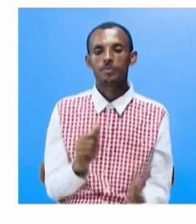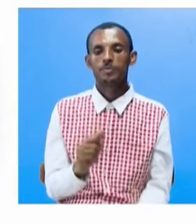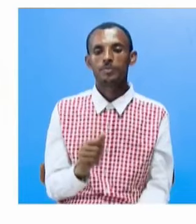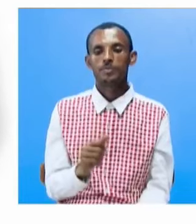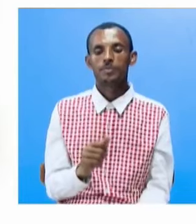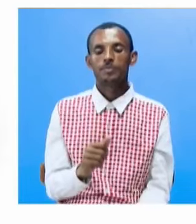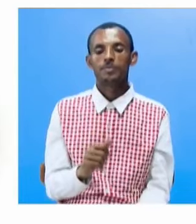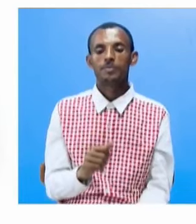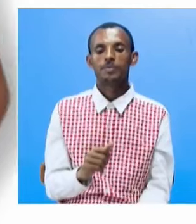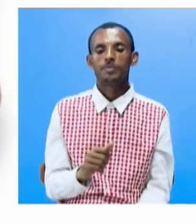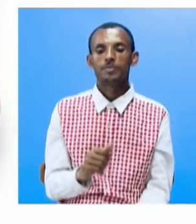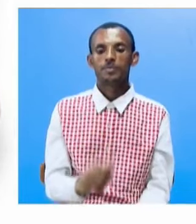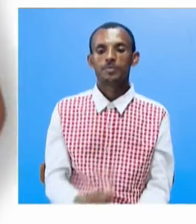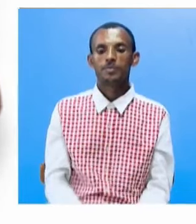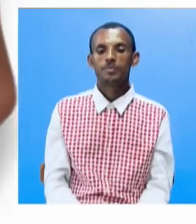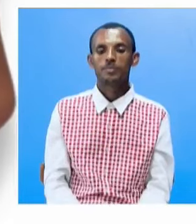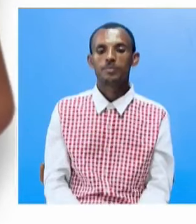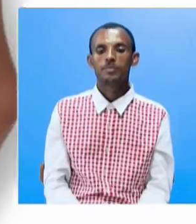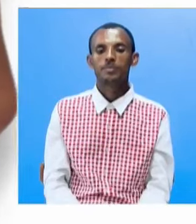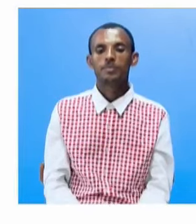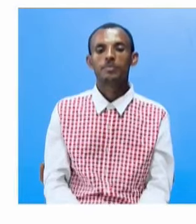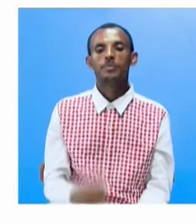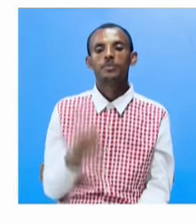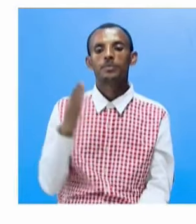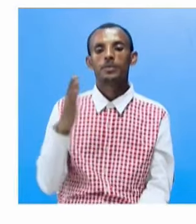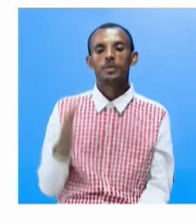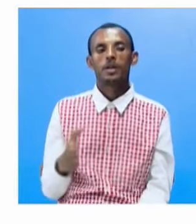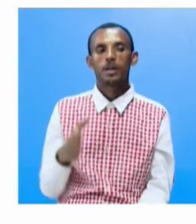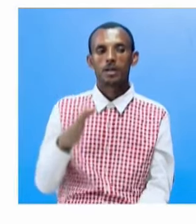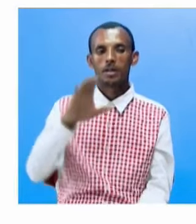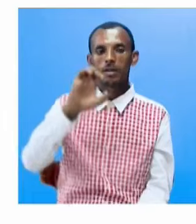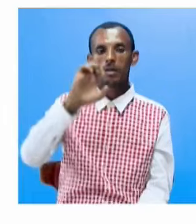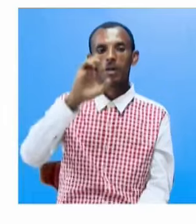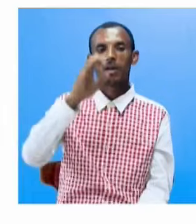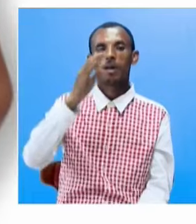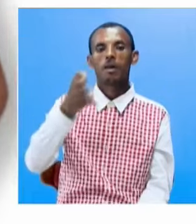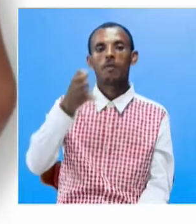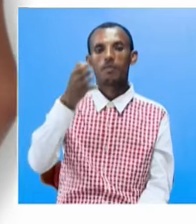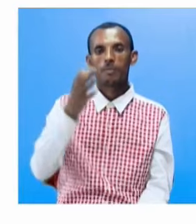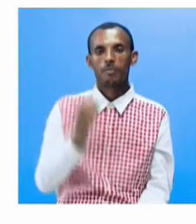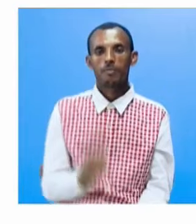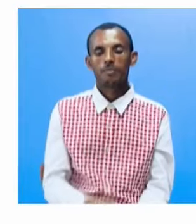must be congruent to BC with EF.